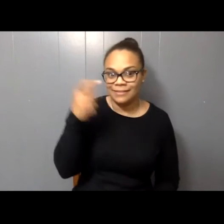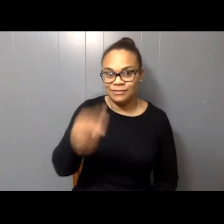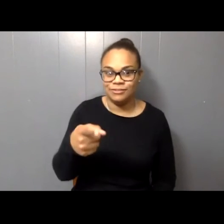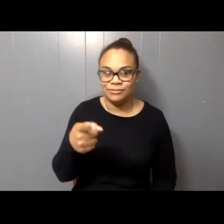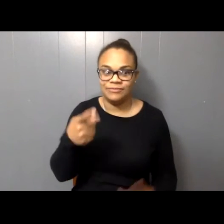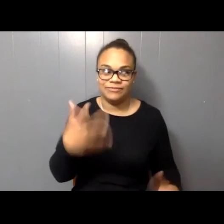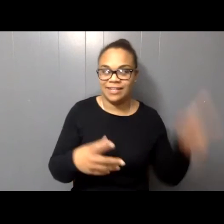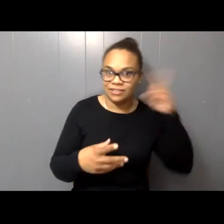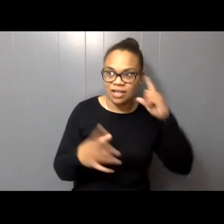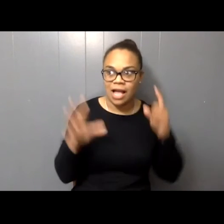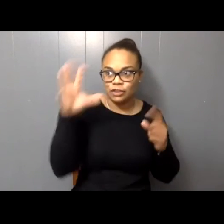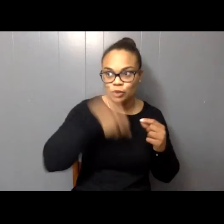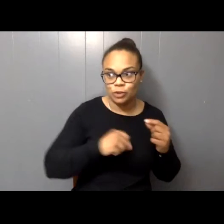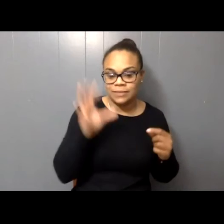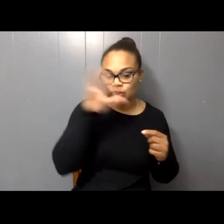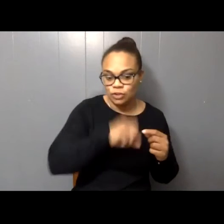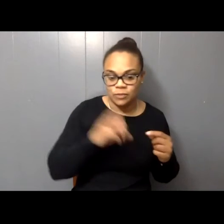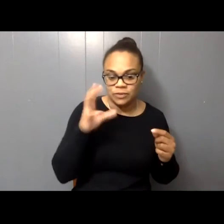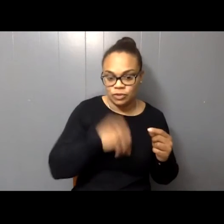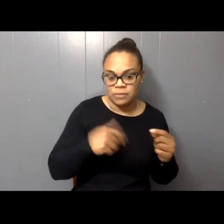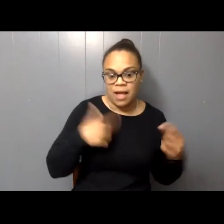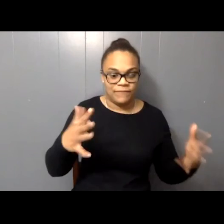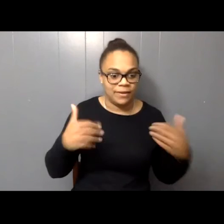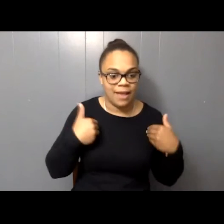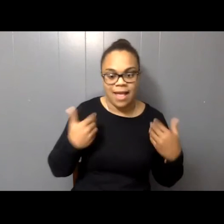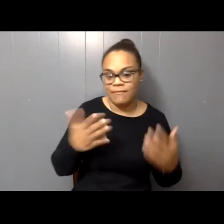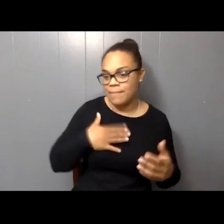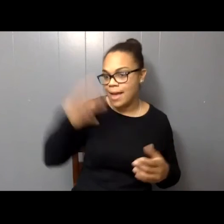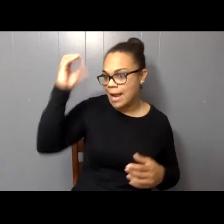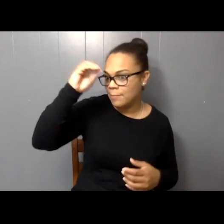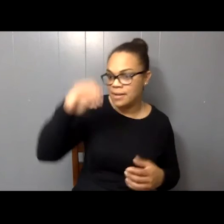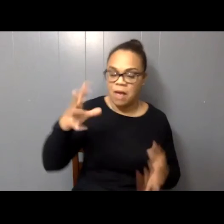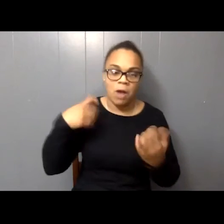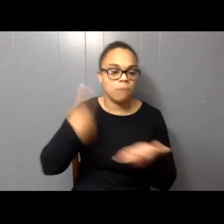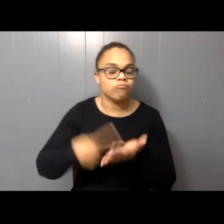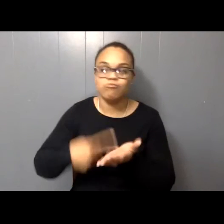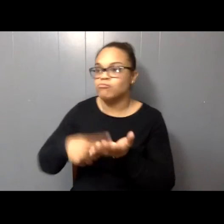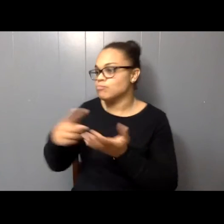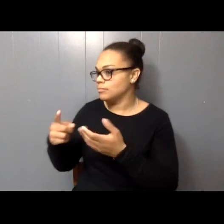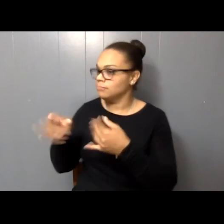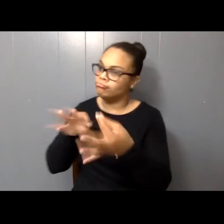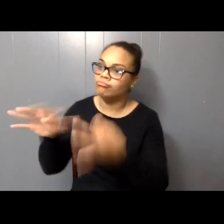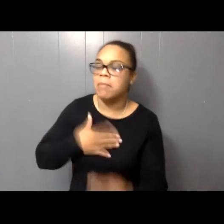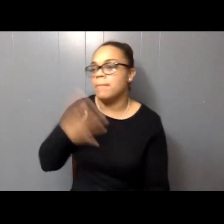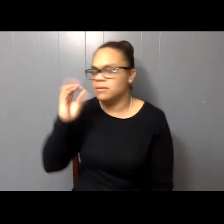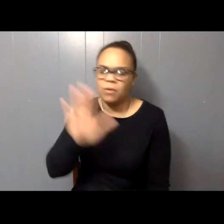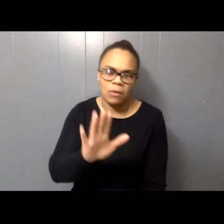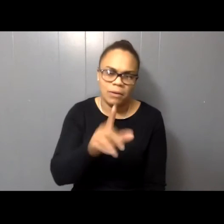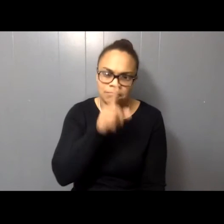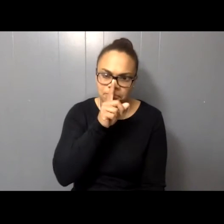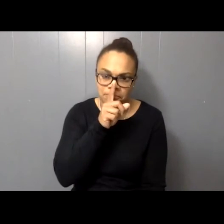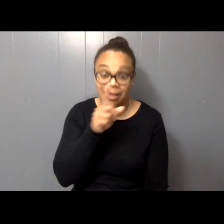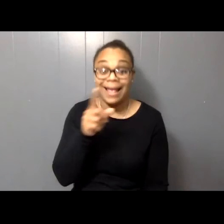you have already made up your opinion on a matter and want to talk to them about it. Ask questions because you want